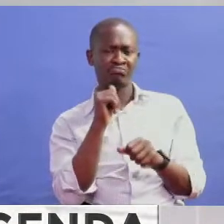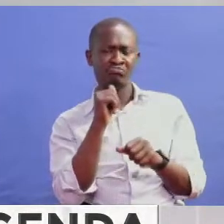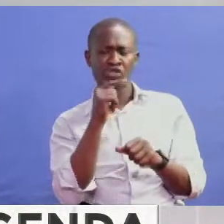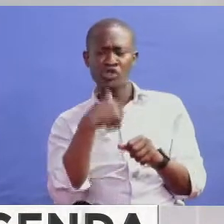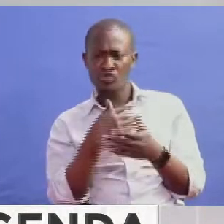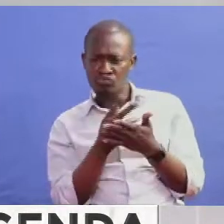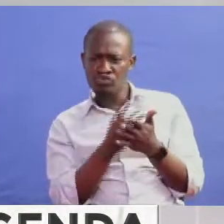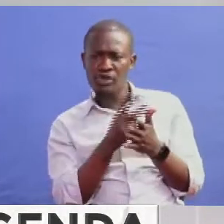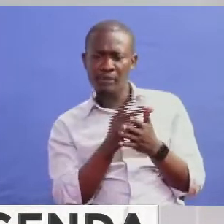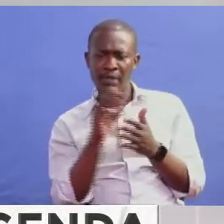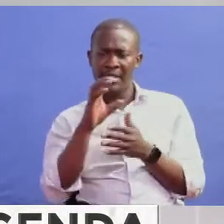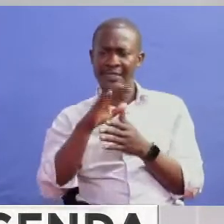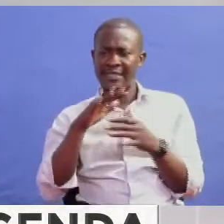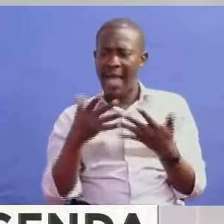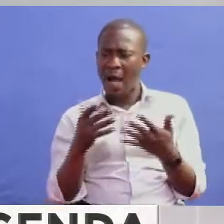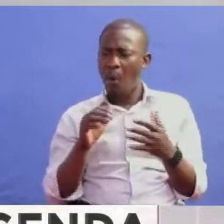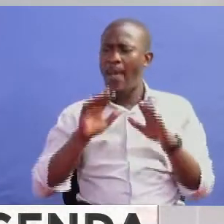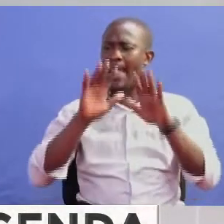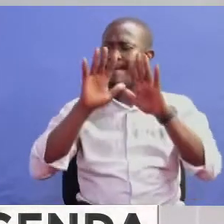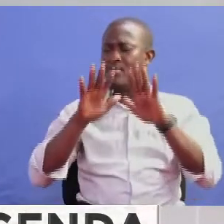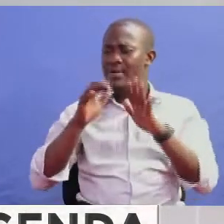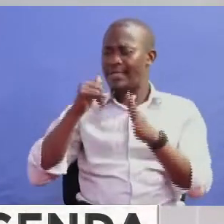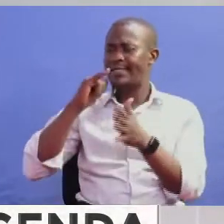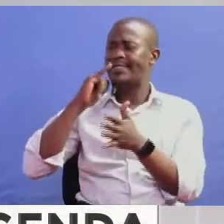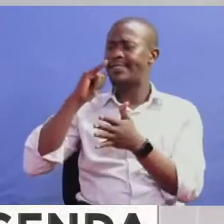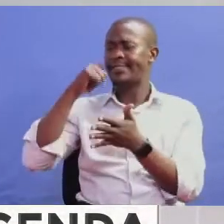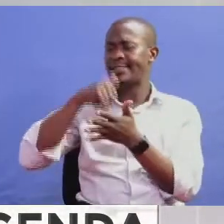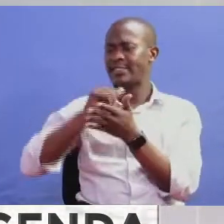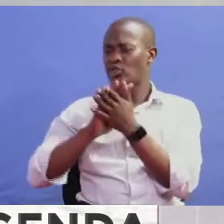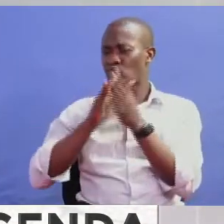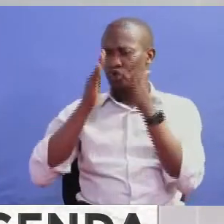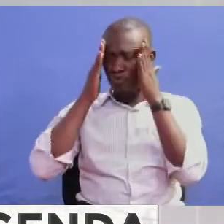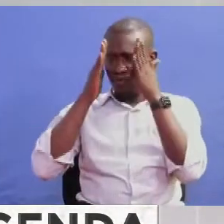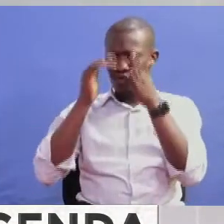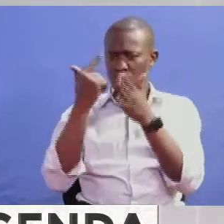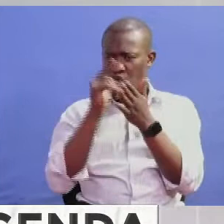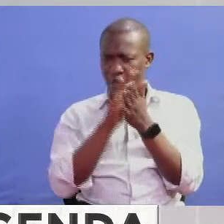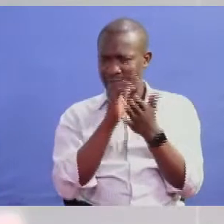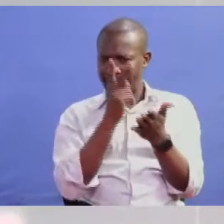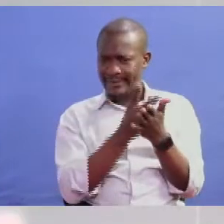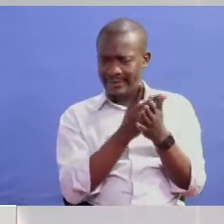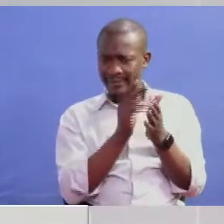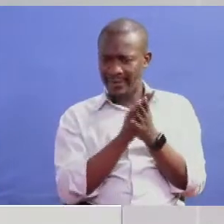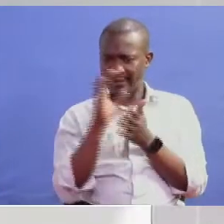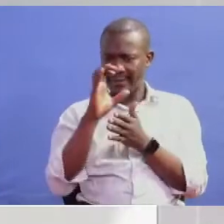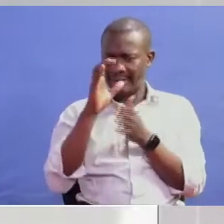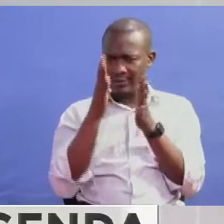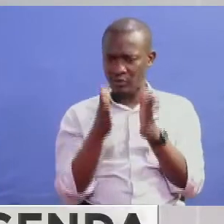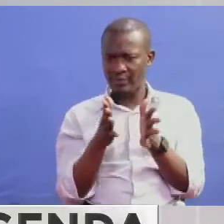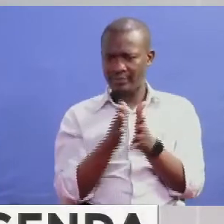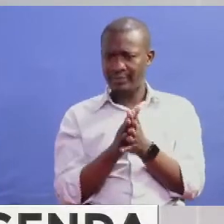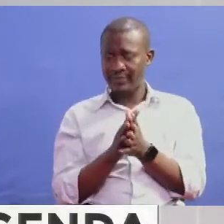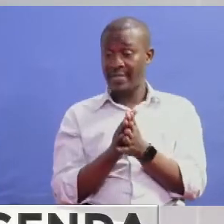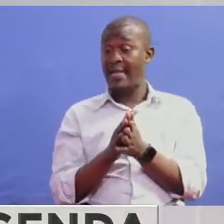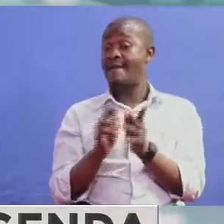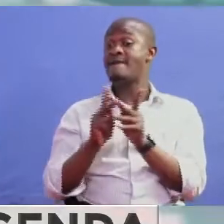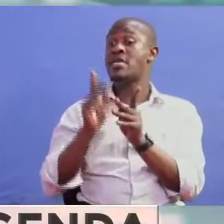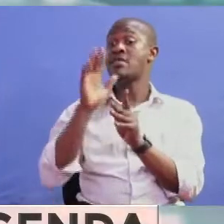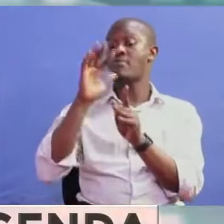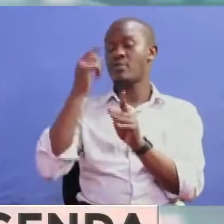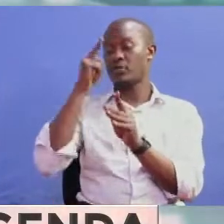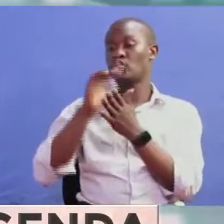these customers. So how important is it to focus on also retaining these customers? It is very important